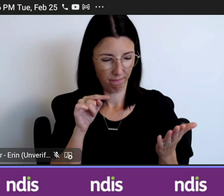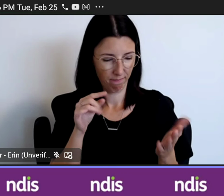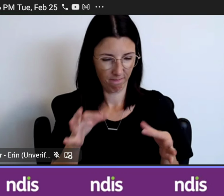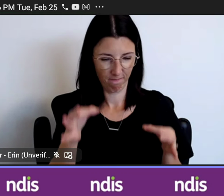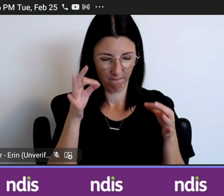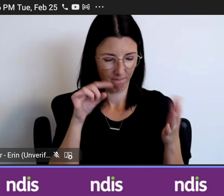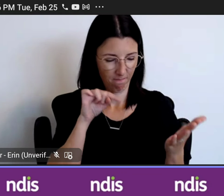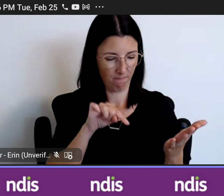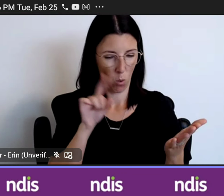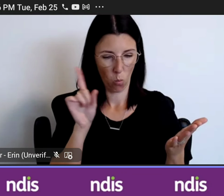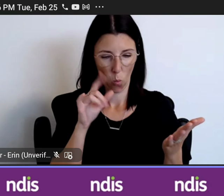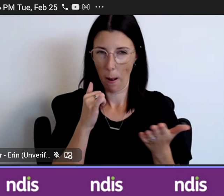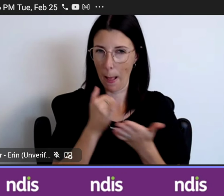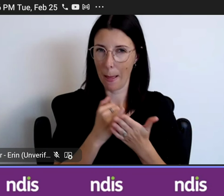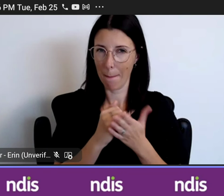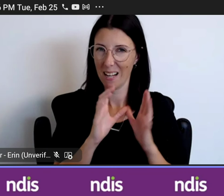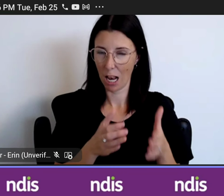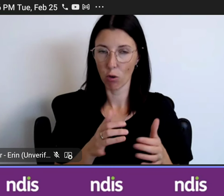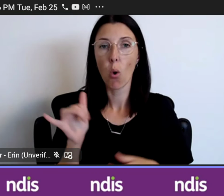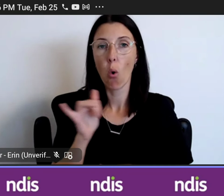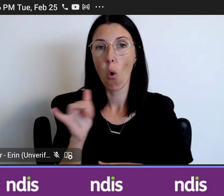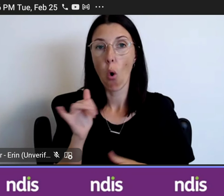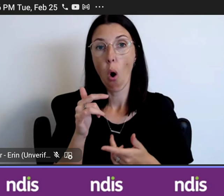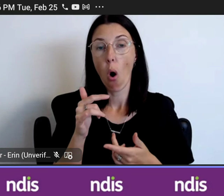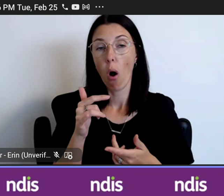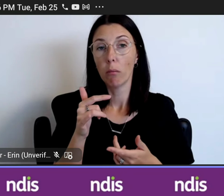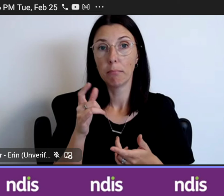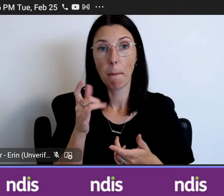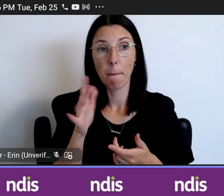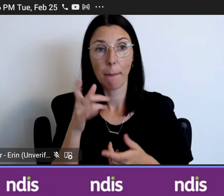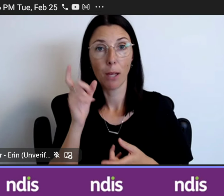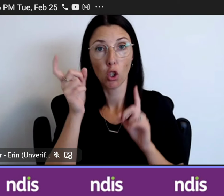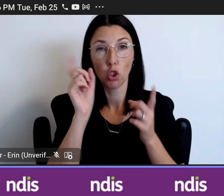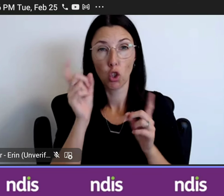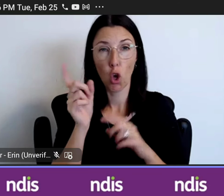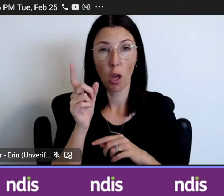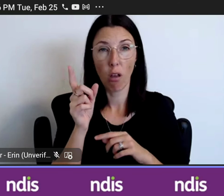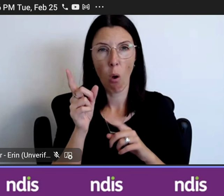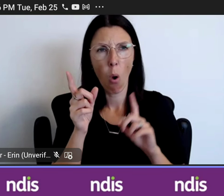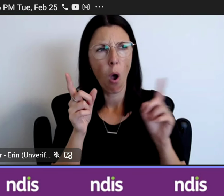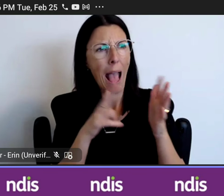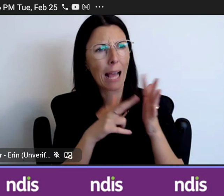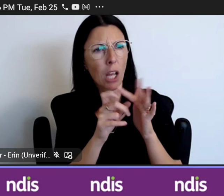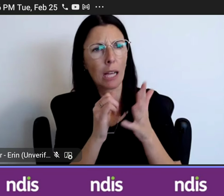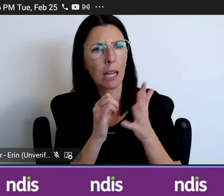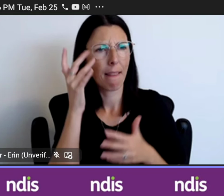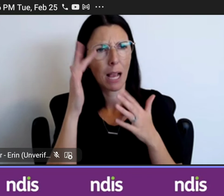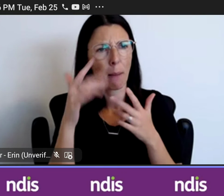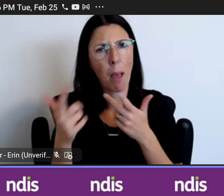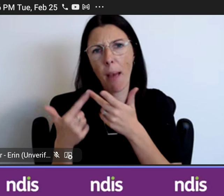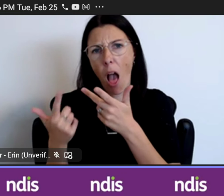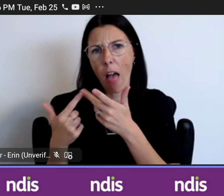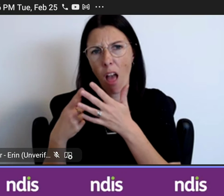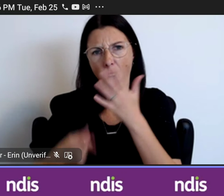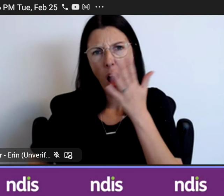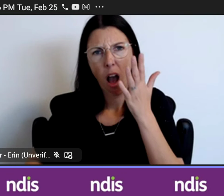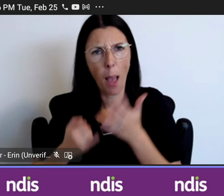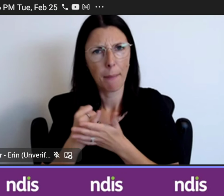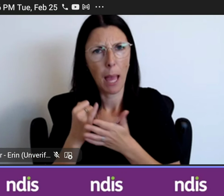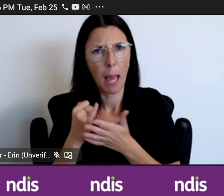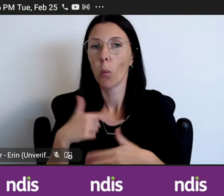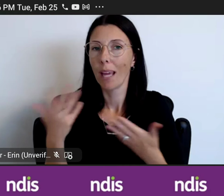notice, or they are concerned that an impairment has not been considered, we encourage them to contact us so that we